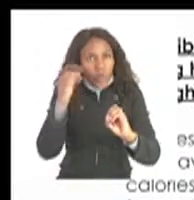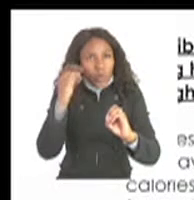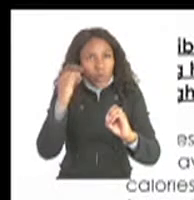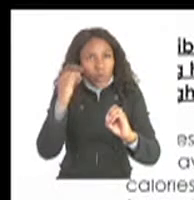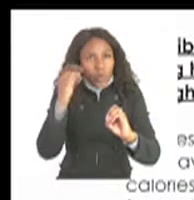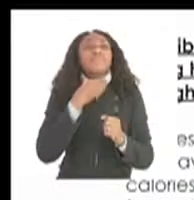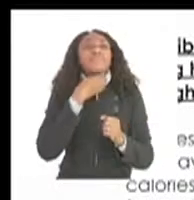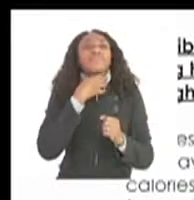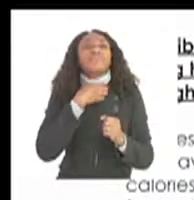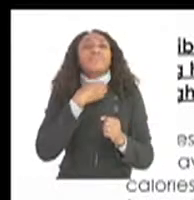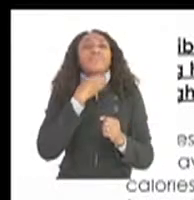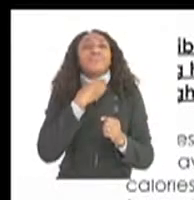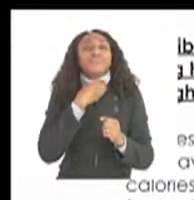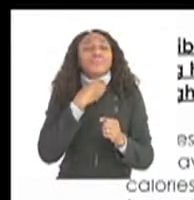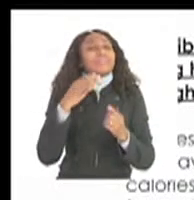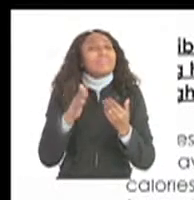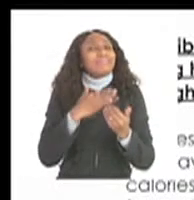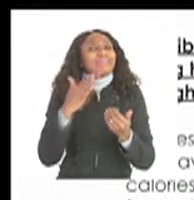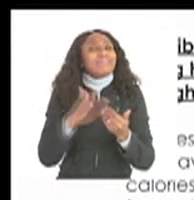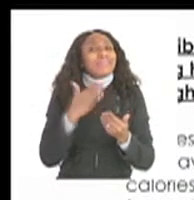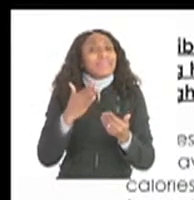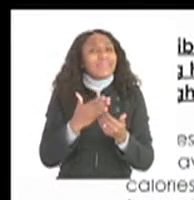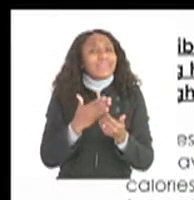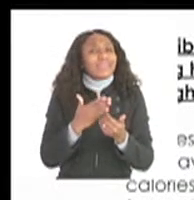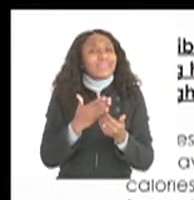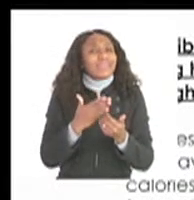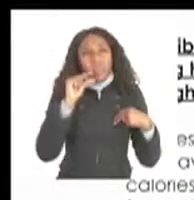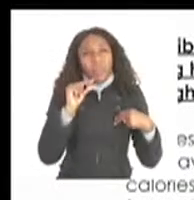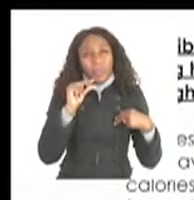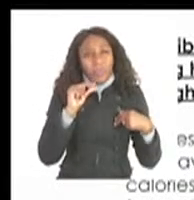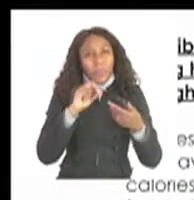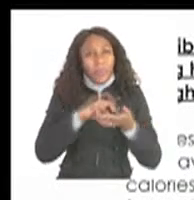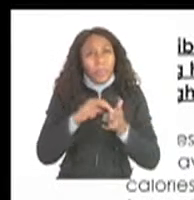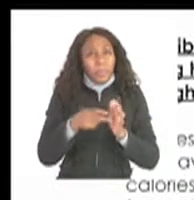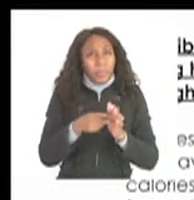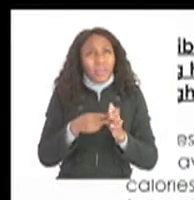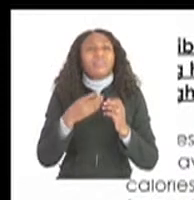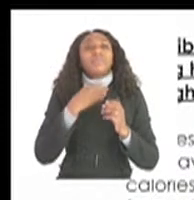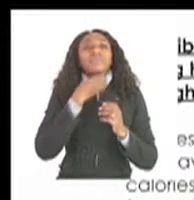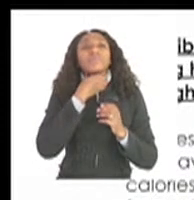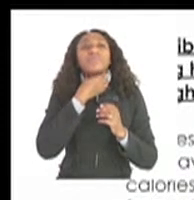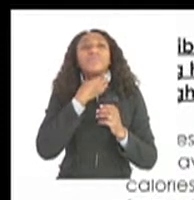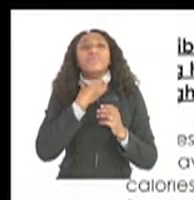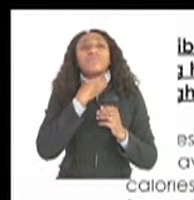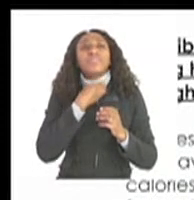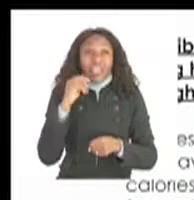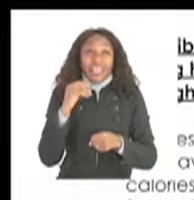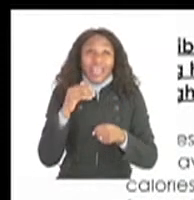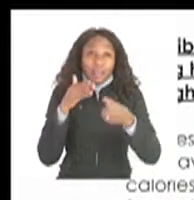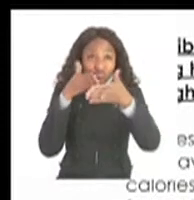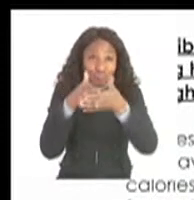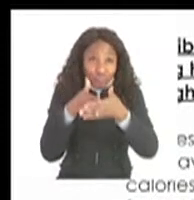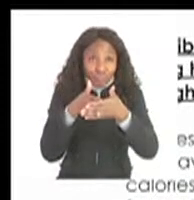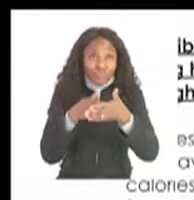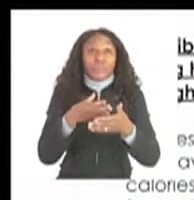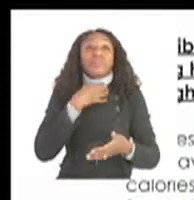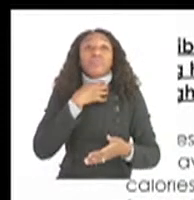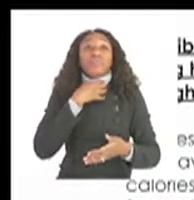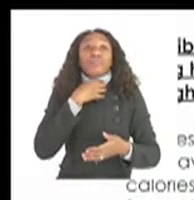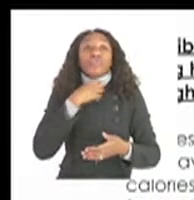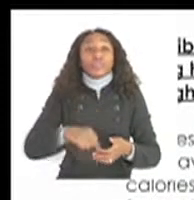For most patients, iodine is necessary for producing the thyroid to work overtime to produce goiter. So this